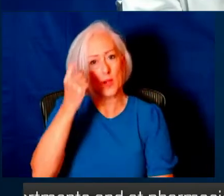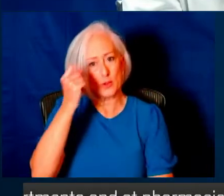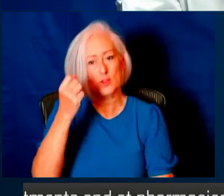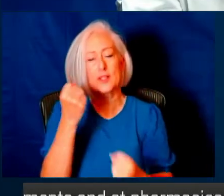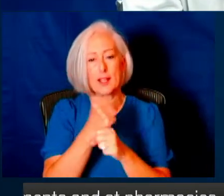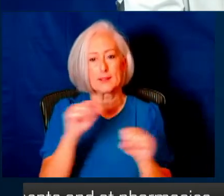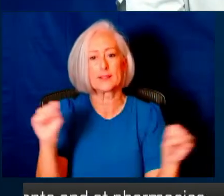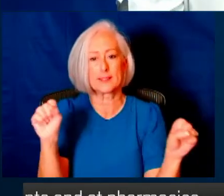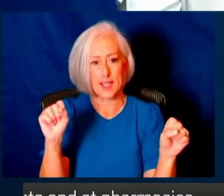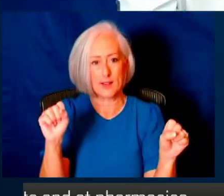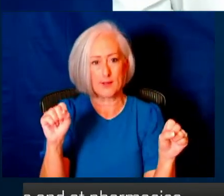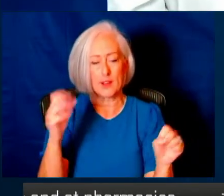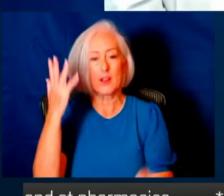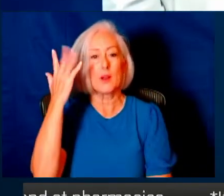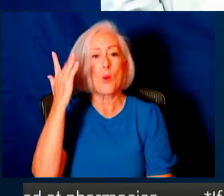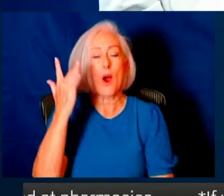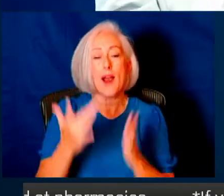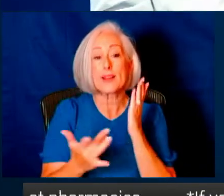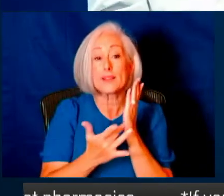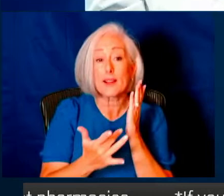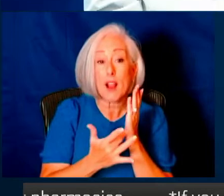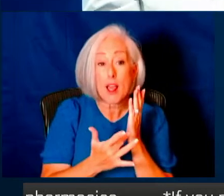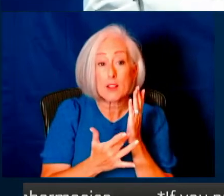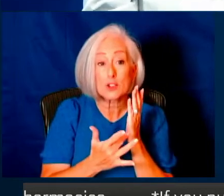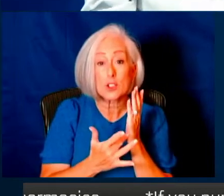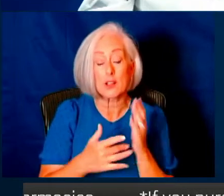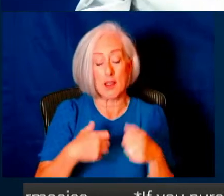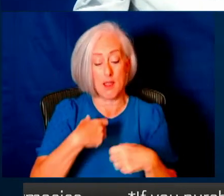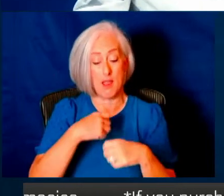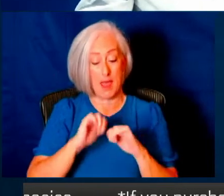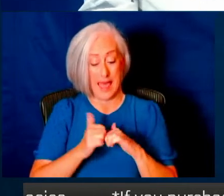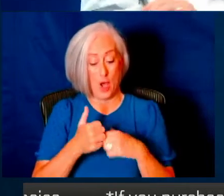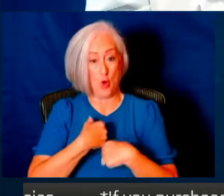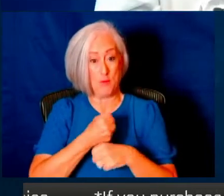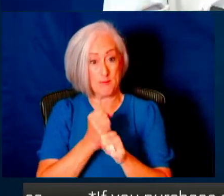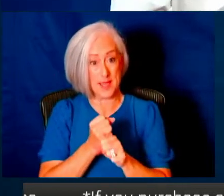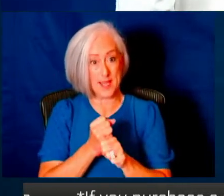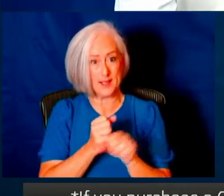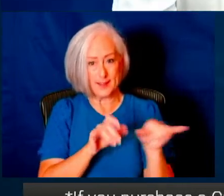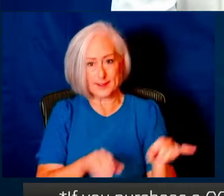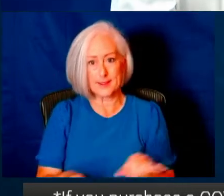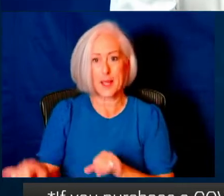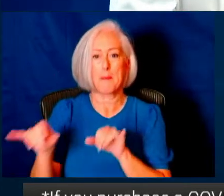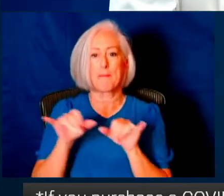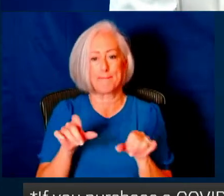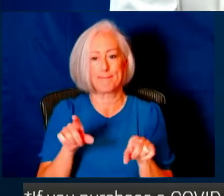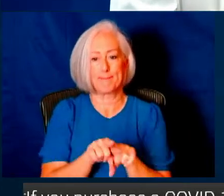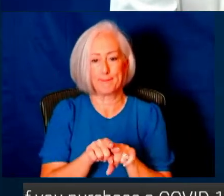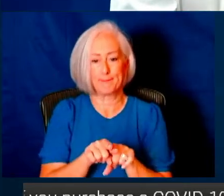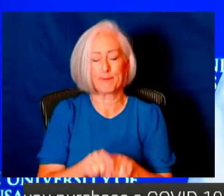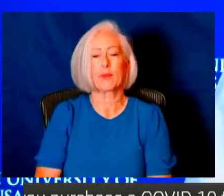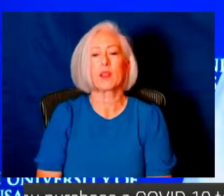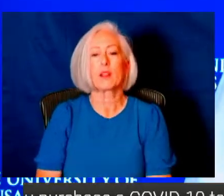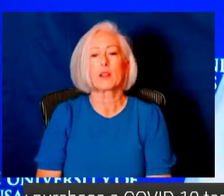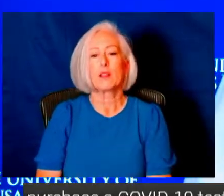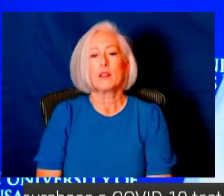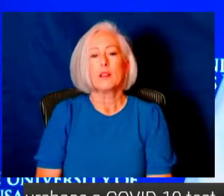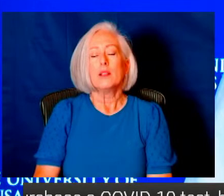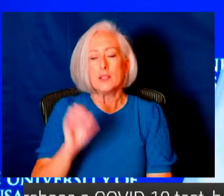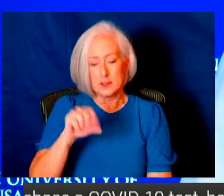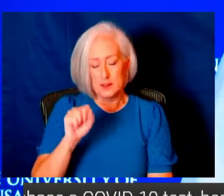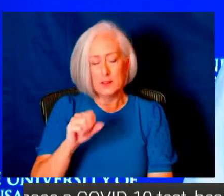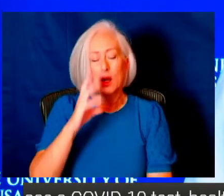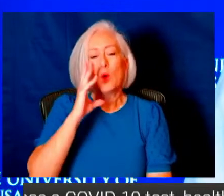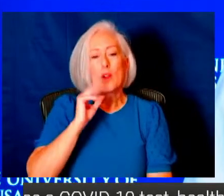because the technology and the way it's been made and how your body reacts, that's the same. Mm-hmm. Yeah, exactly. There have been trials